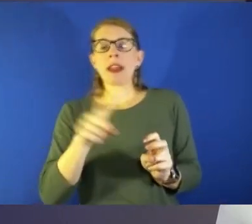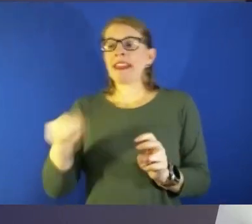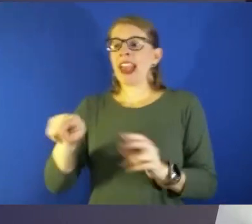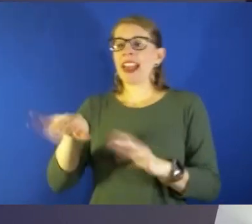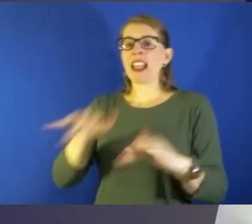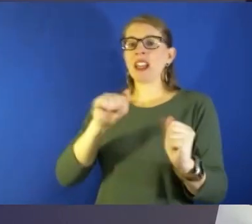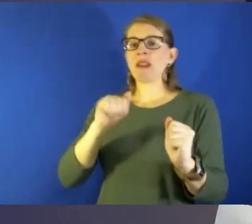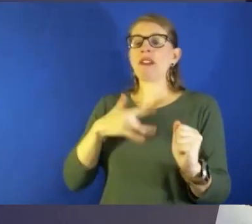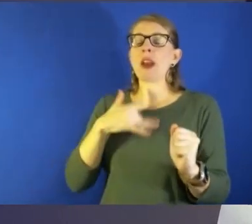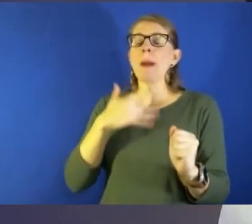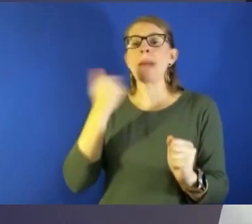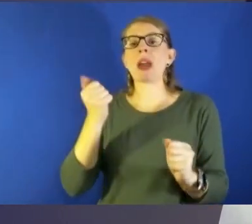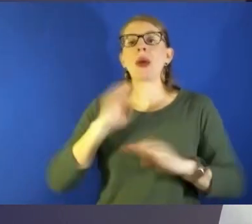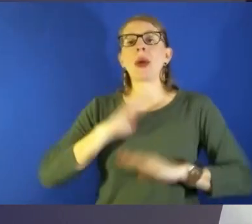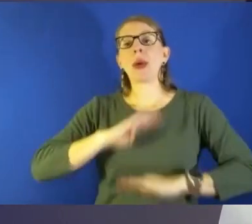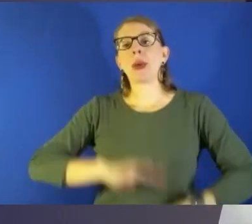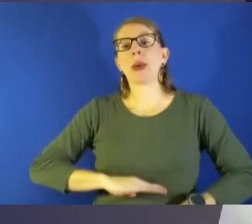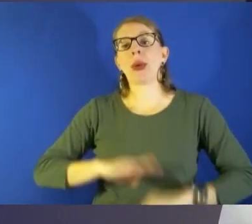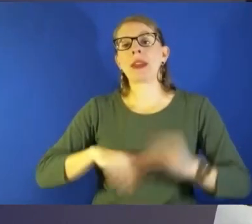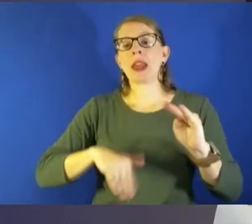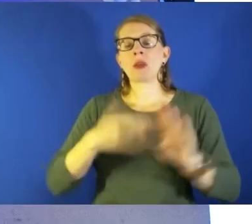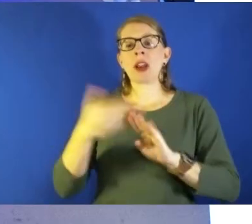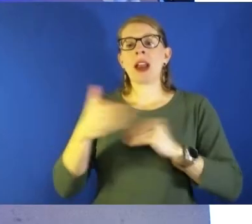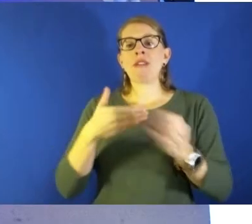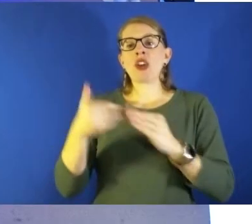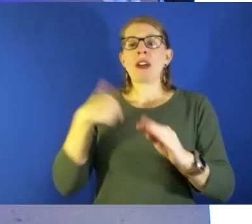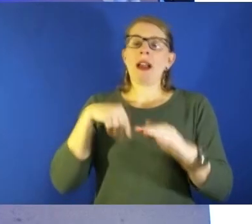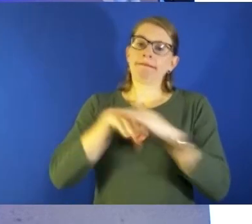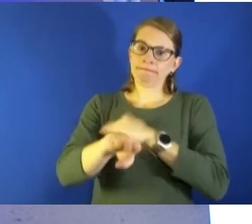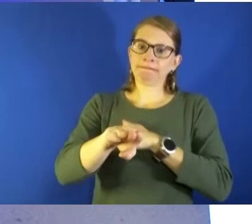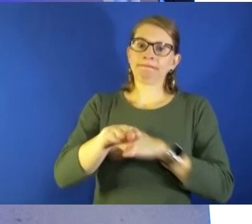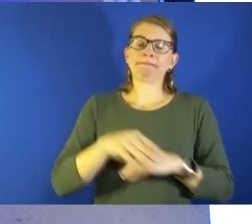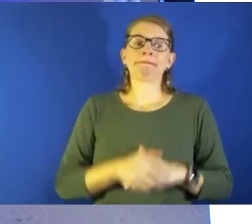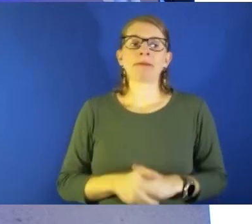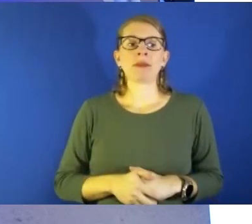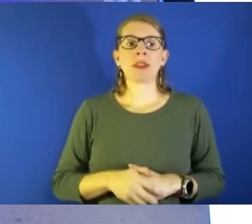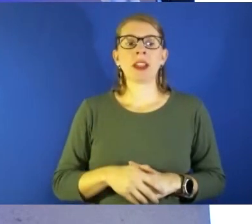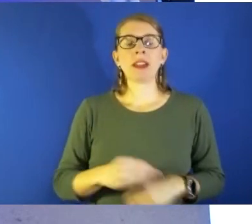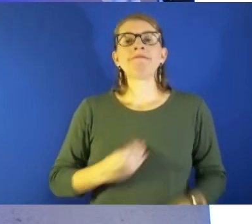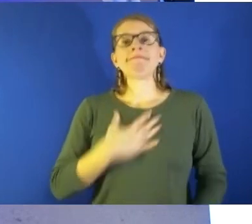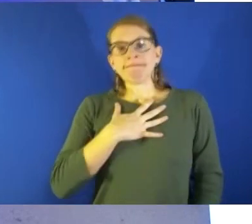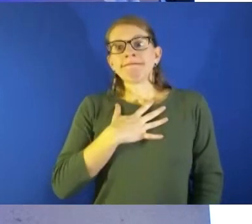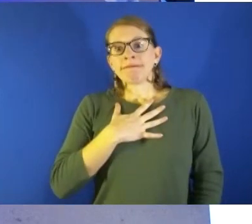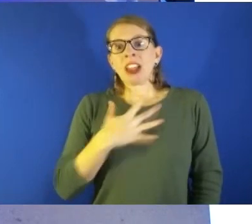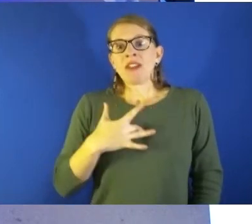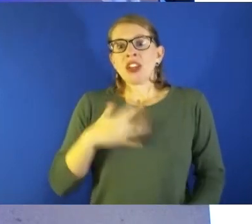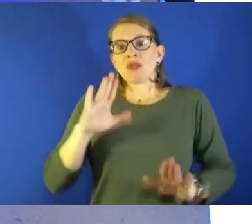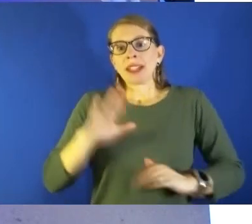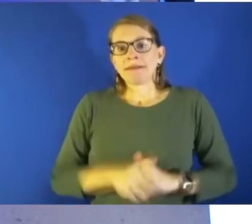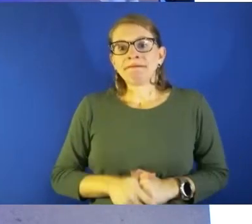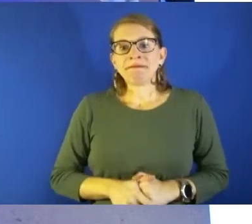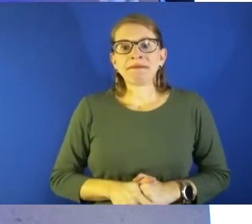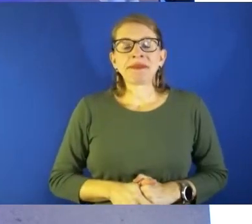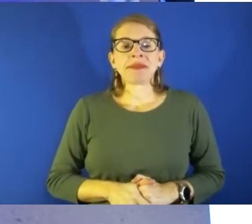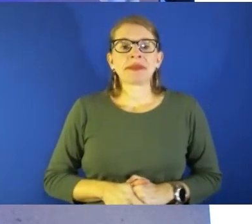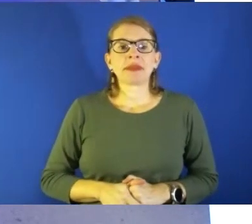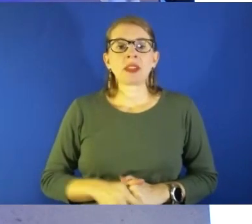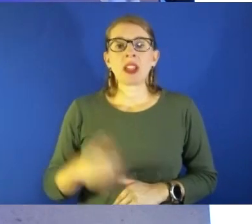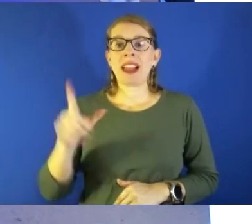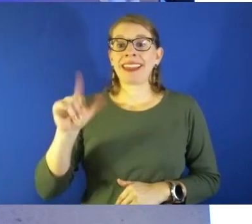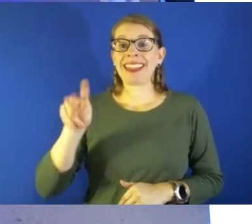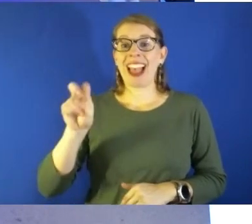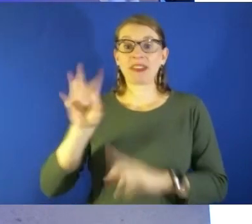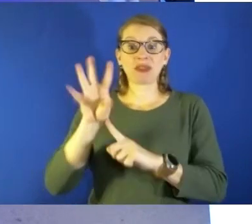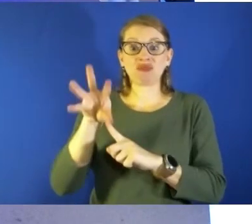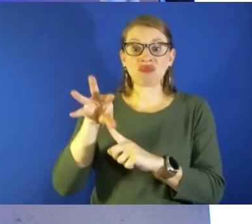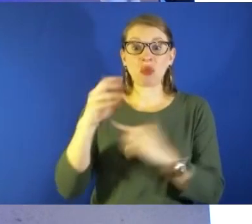so much better than when I came in. That's all you can do. And that always makes me feel great. I bet it does. We are live. You are looking right